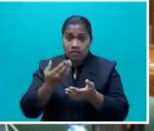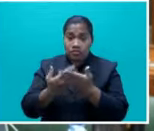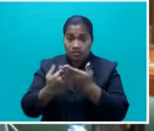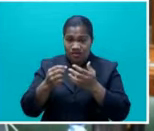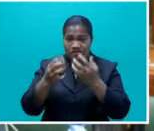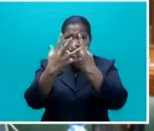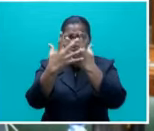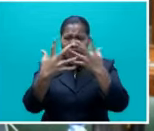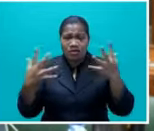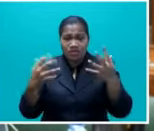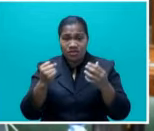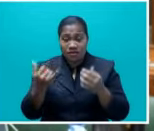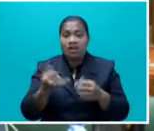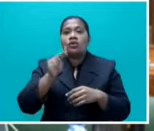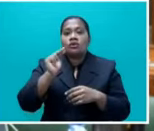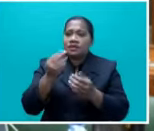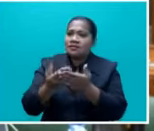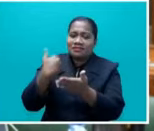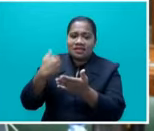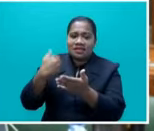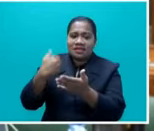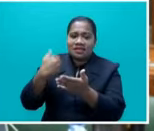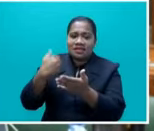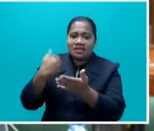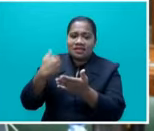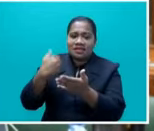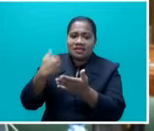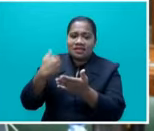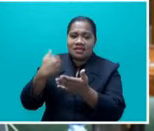we need to kill the spider. That was